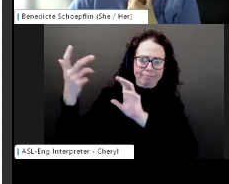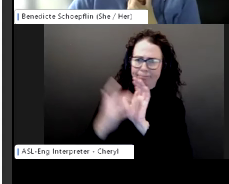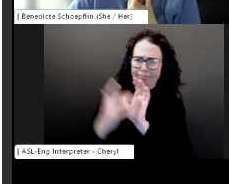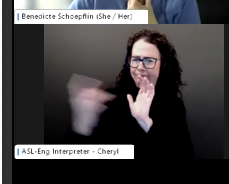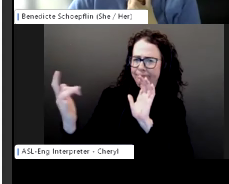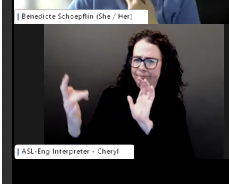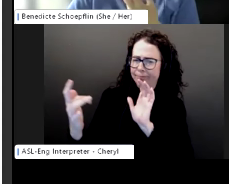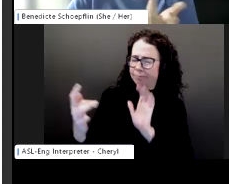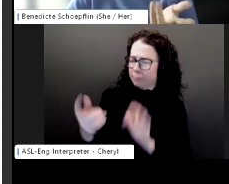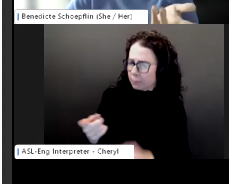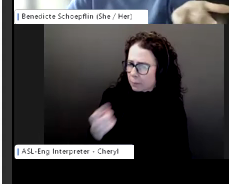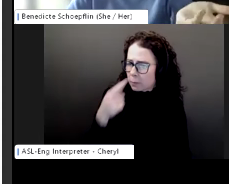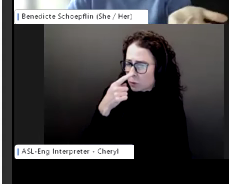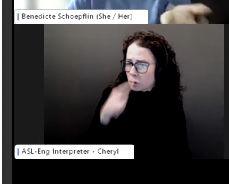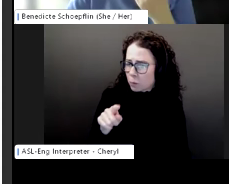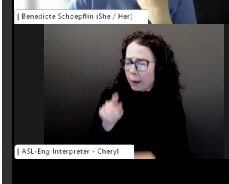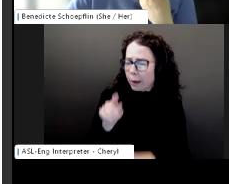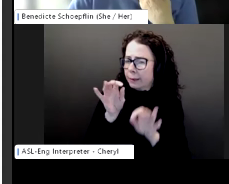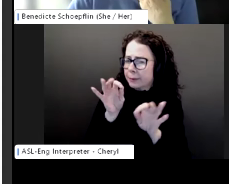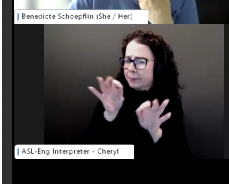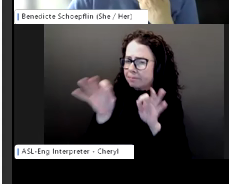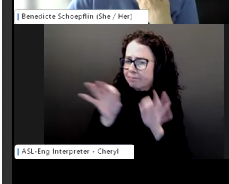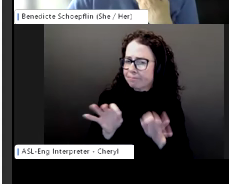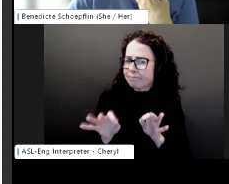you tell something like a